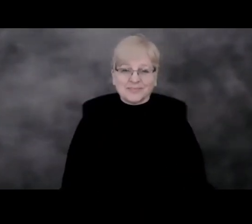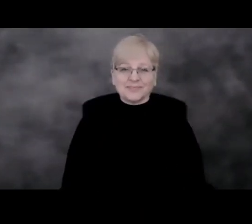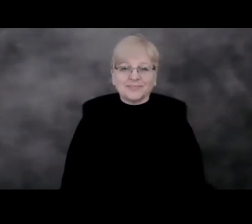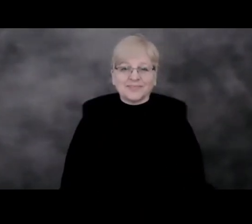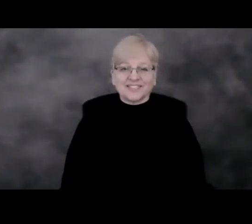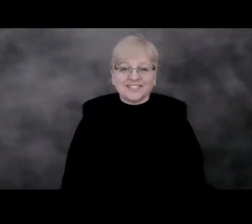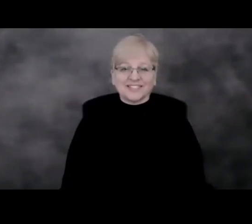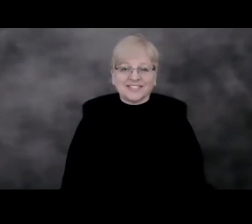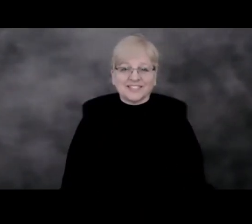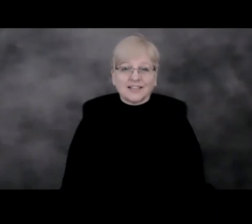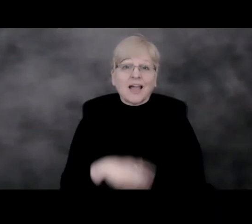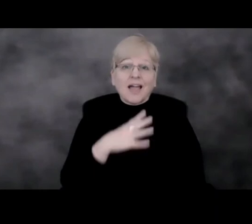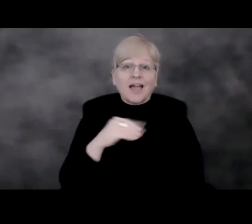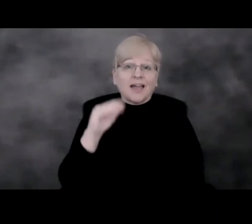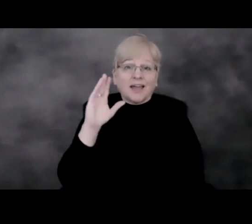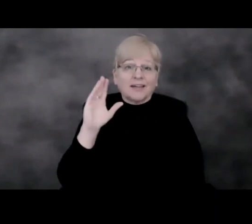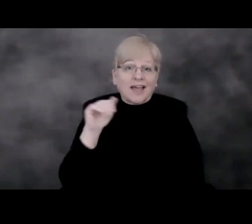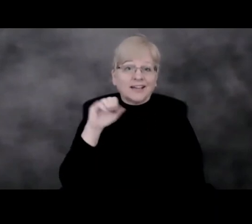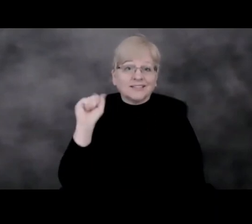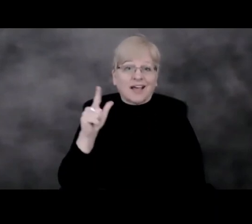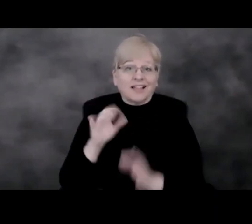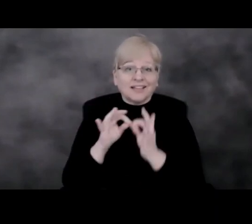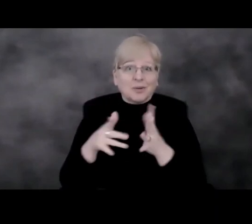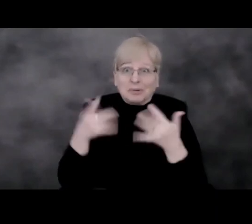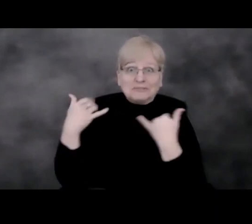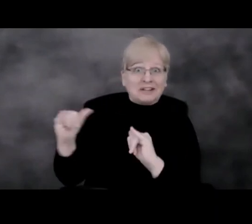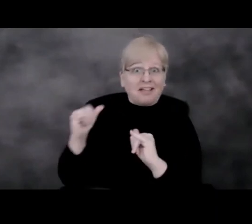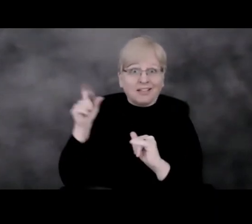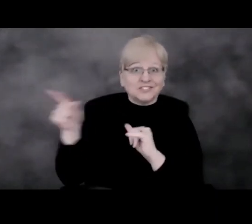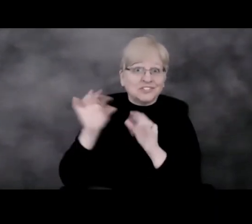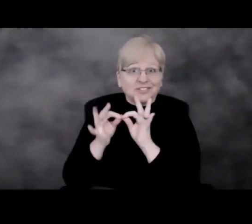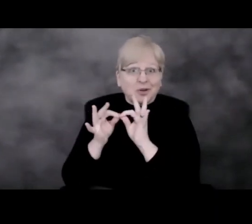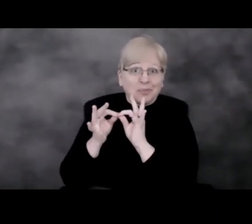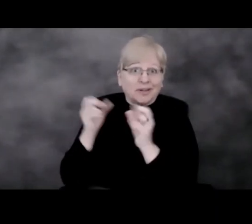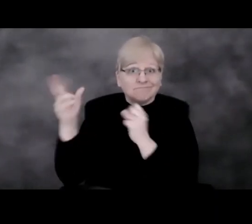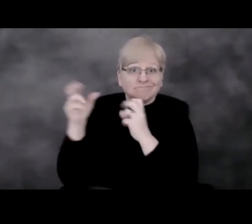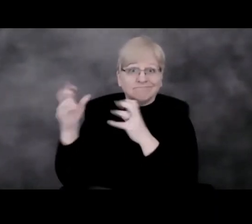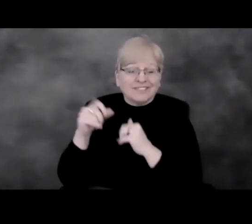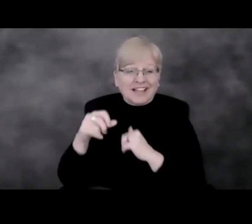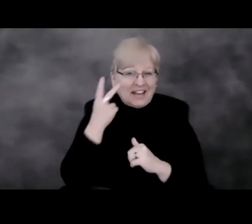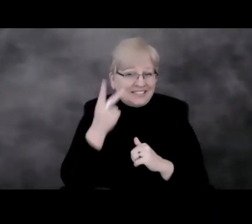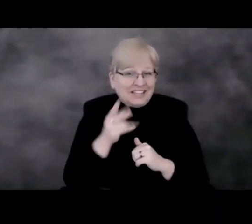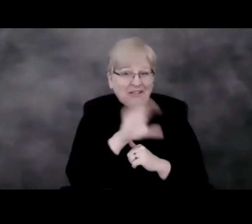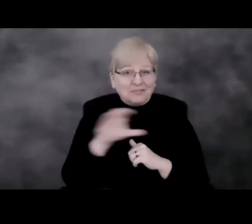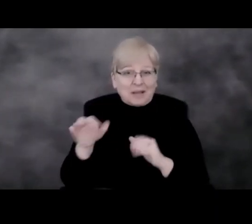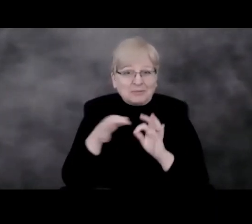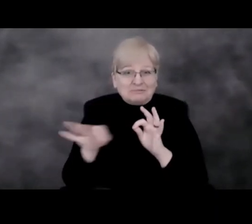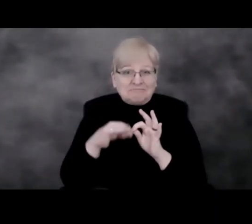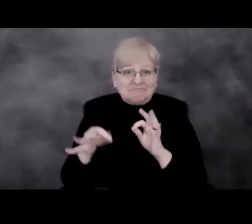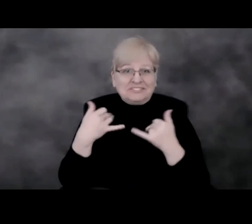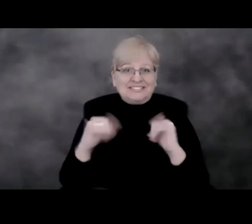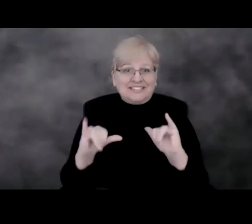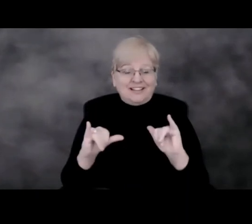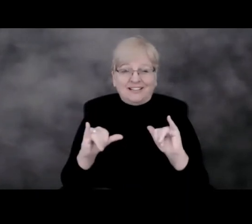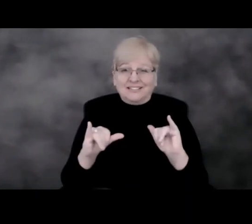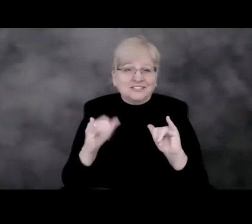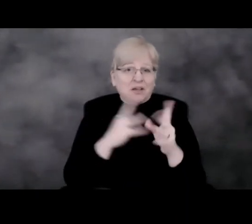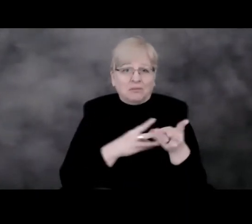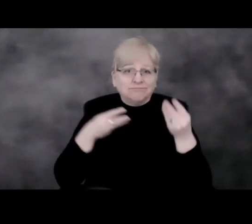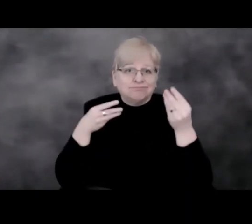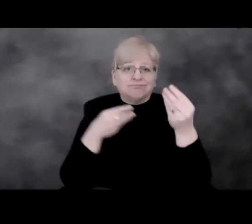And our ASL is still working, and our closed captioners who have been with us so effectively,